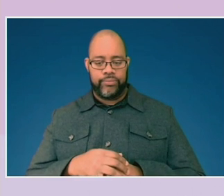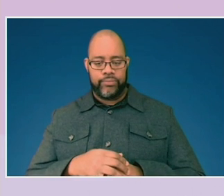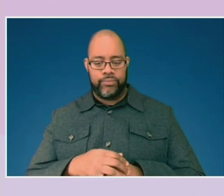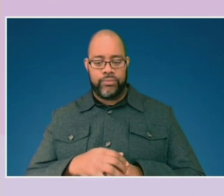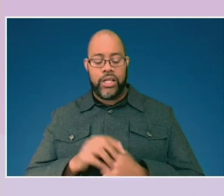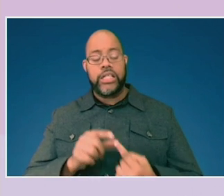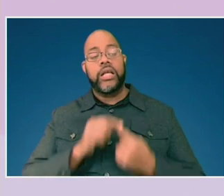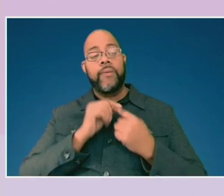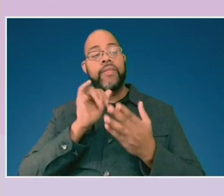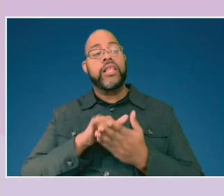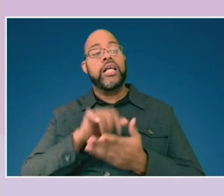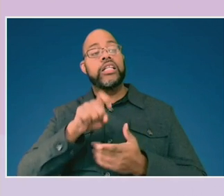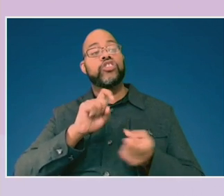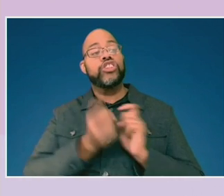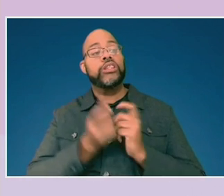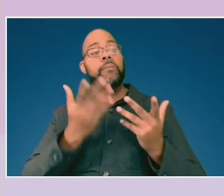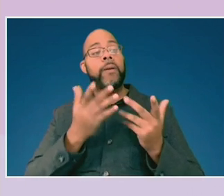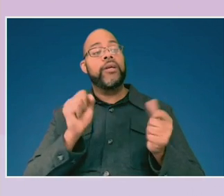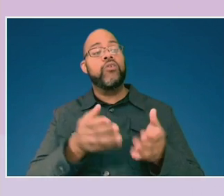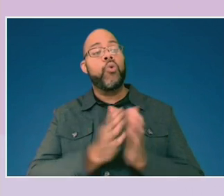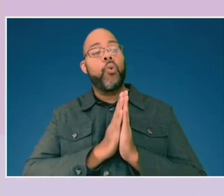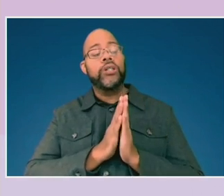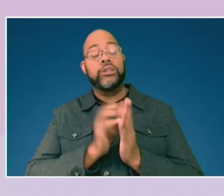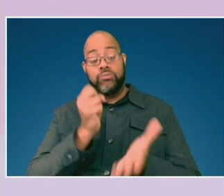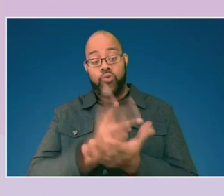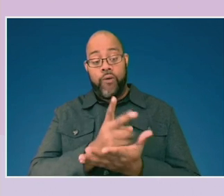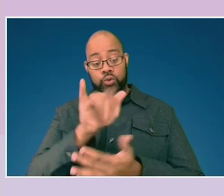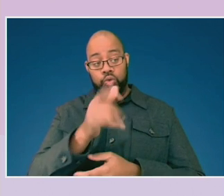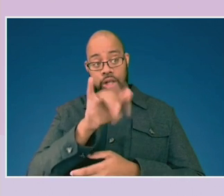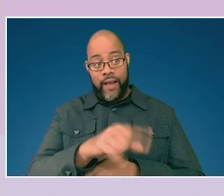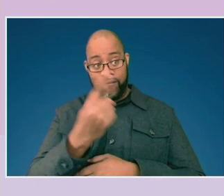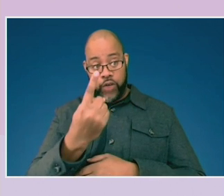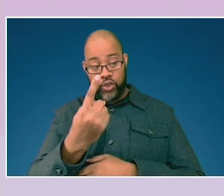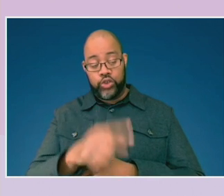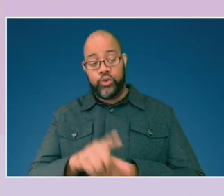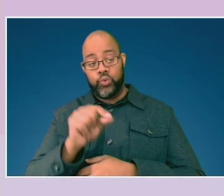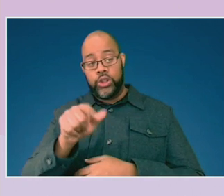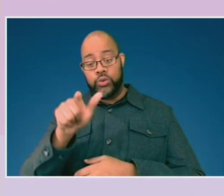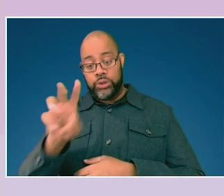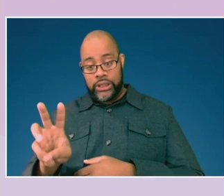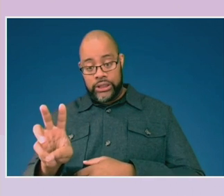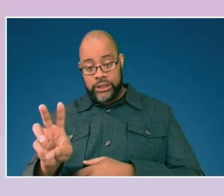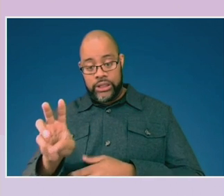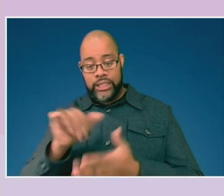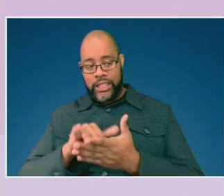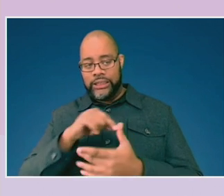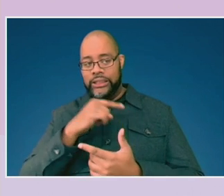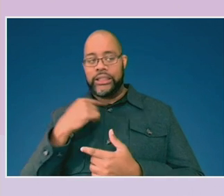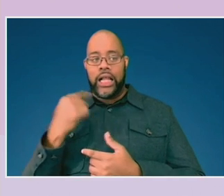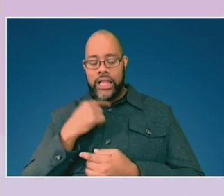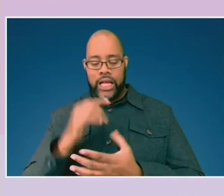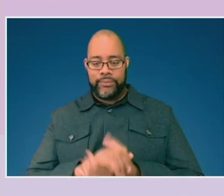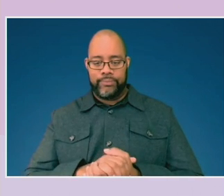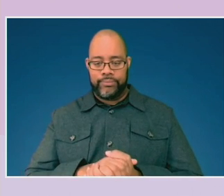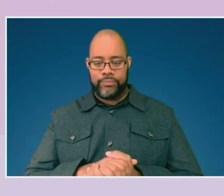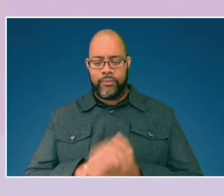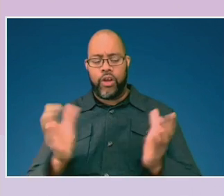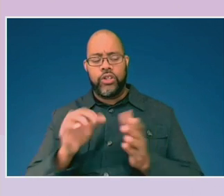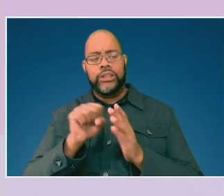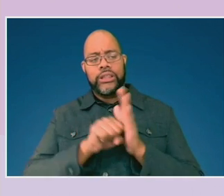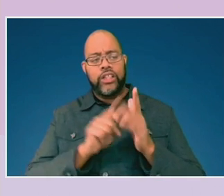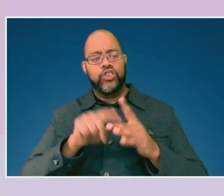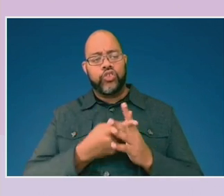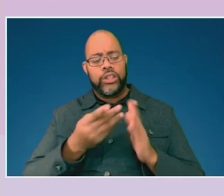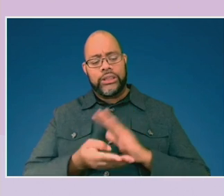that necessary changes may be requested and approved by July 1, 2026 is our deadline. We encourage states to start the